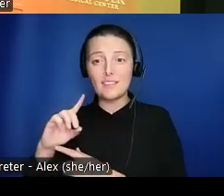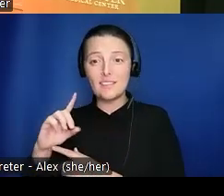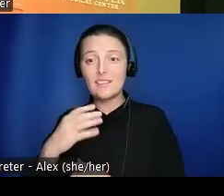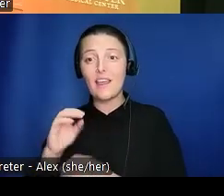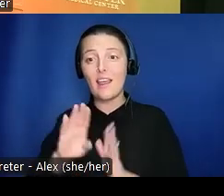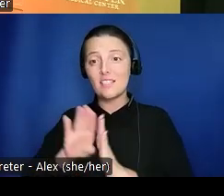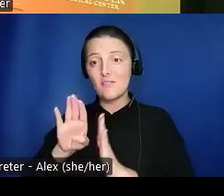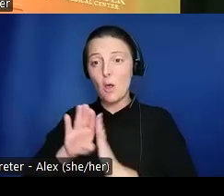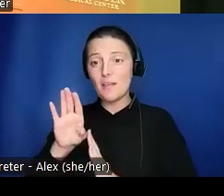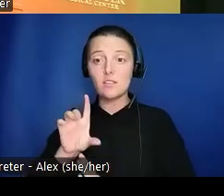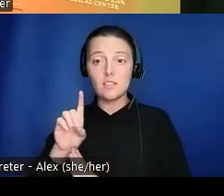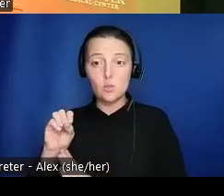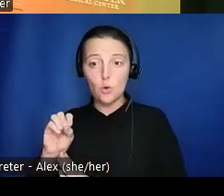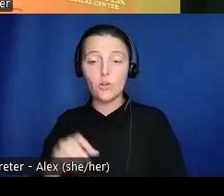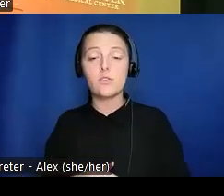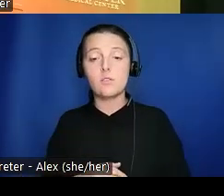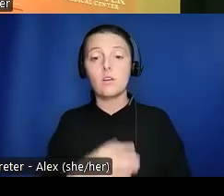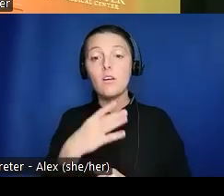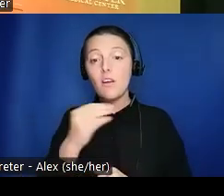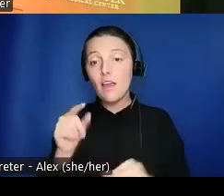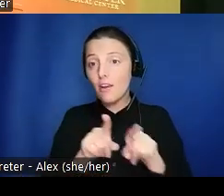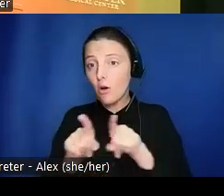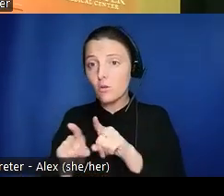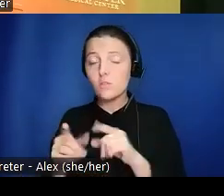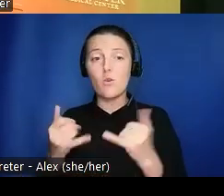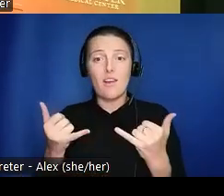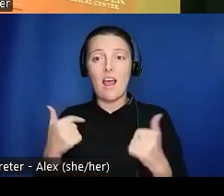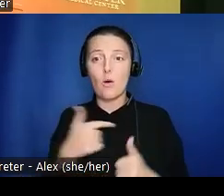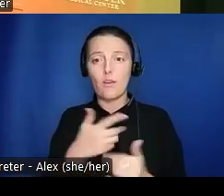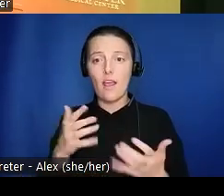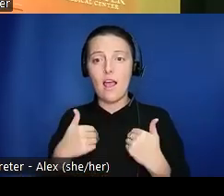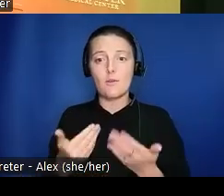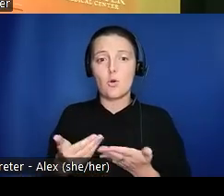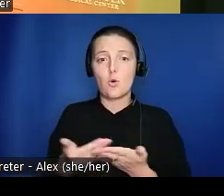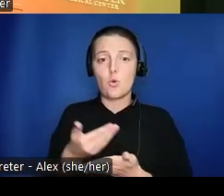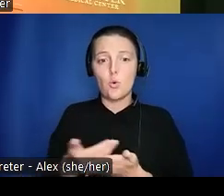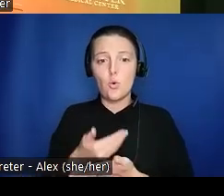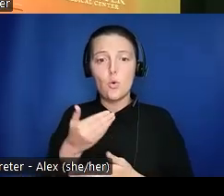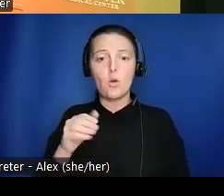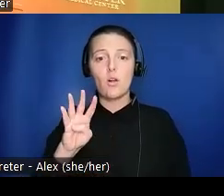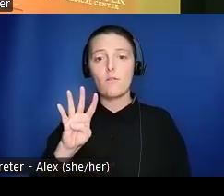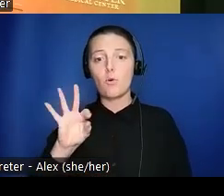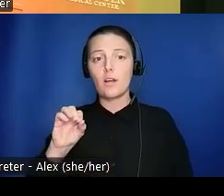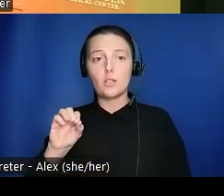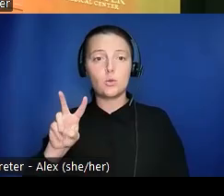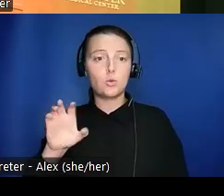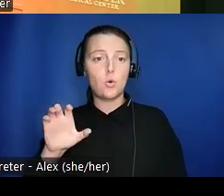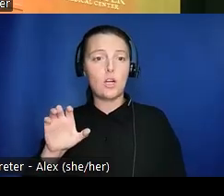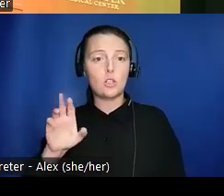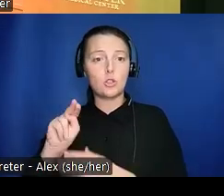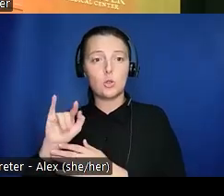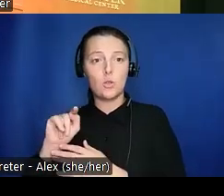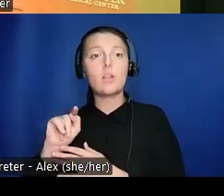also, we now that we have a new 490-200 adult unit that really increases